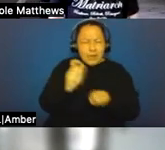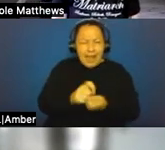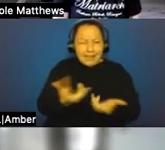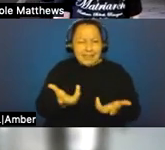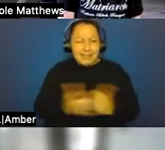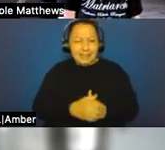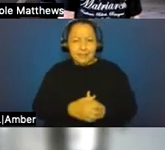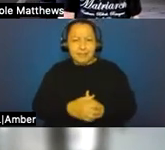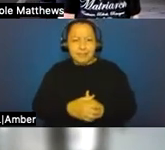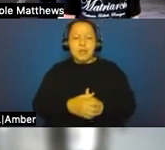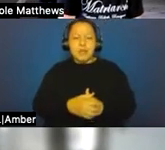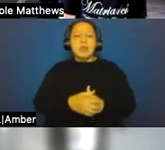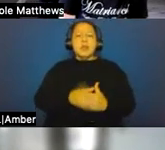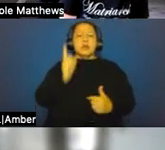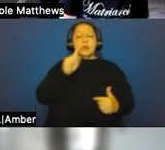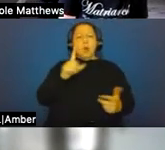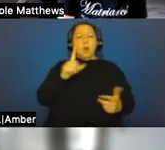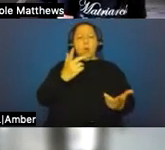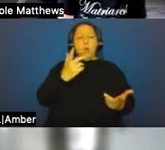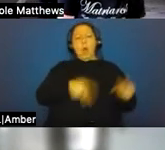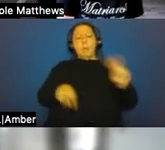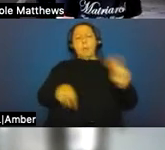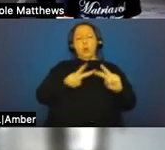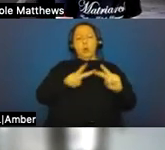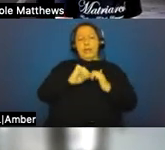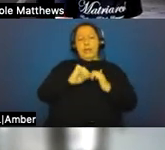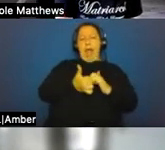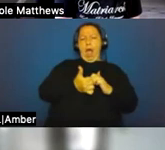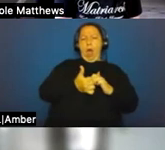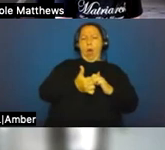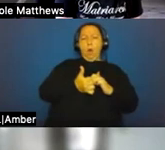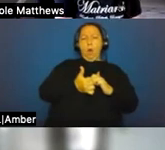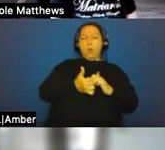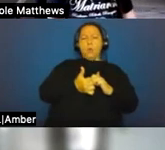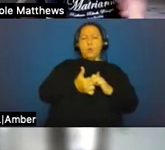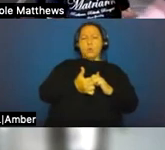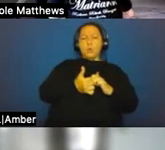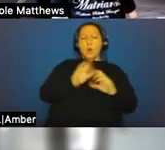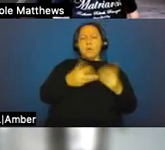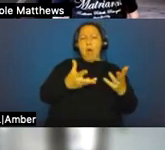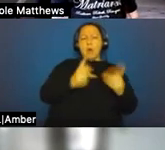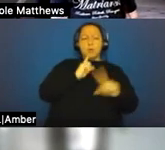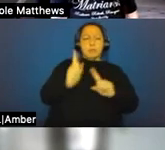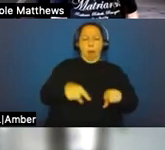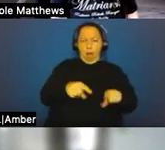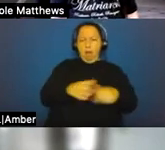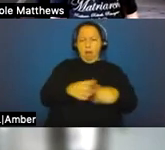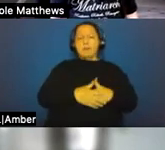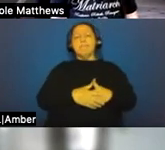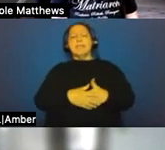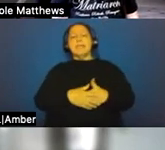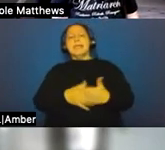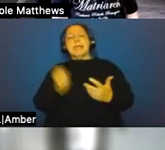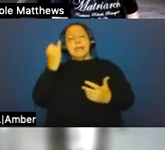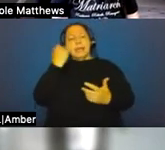So looking at observing how practitioners respond, right? If they're, you know, going back to if someone's, you